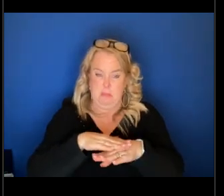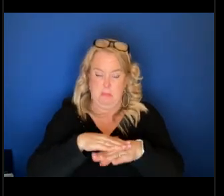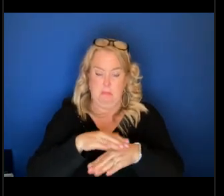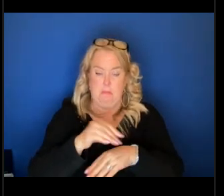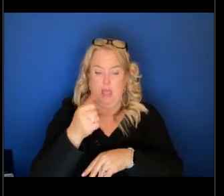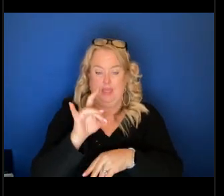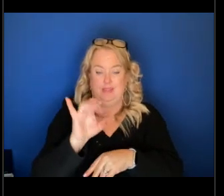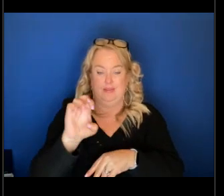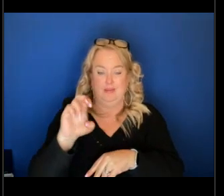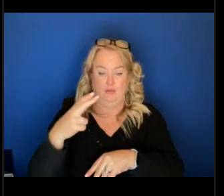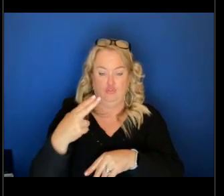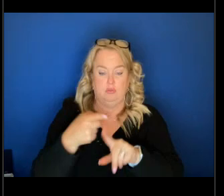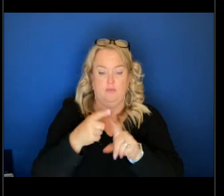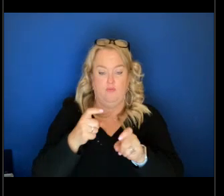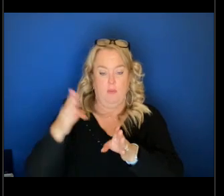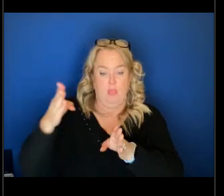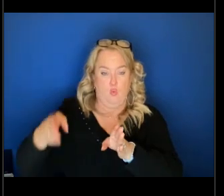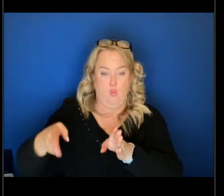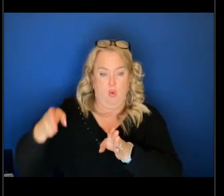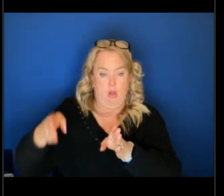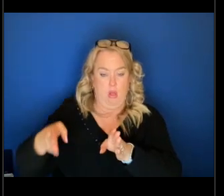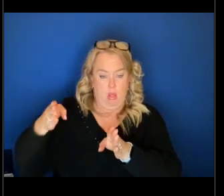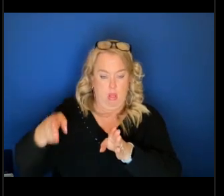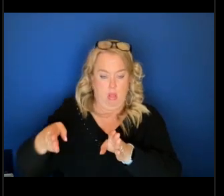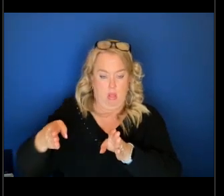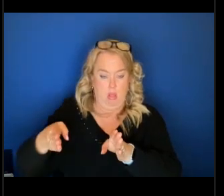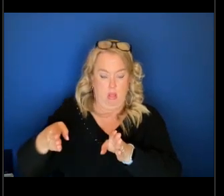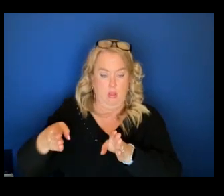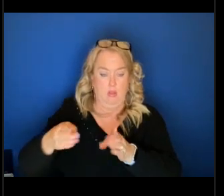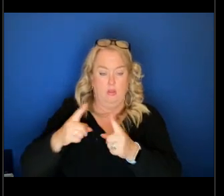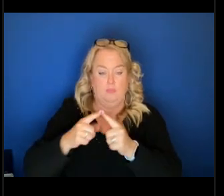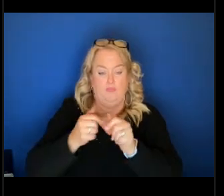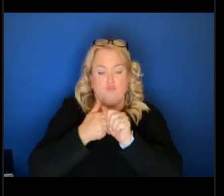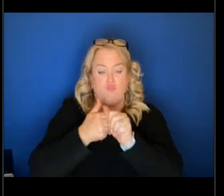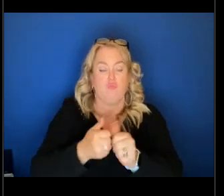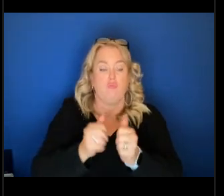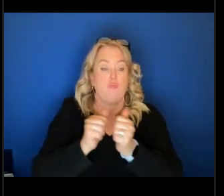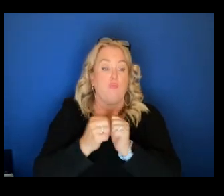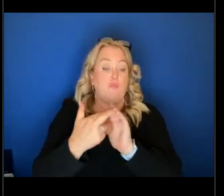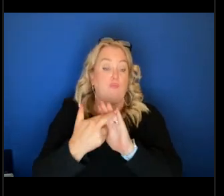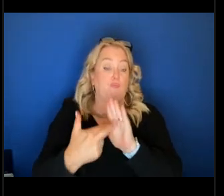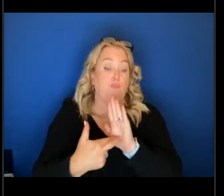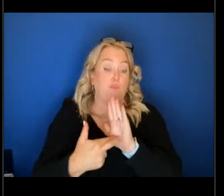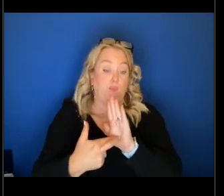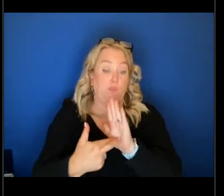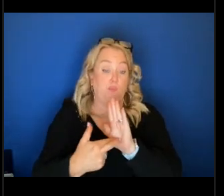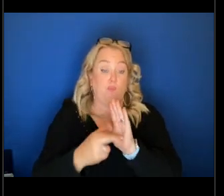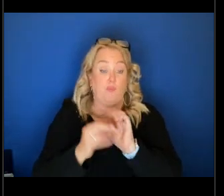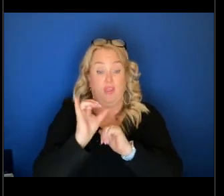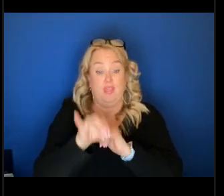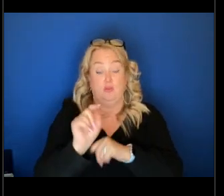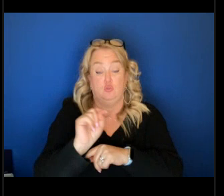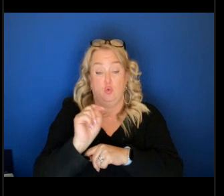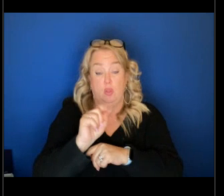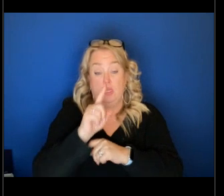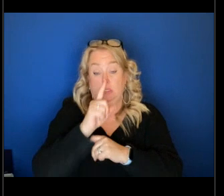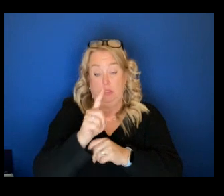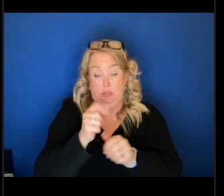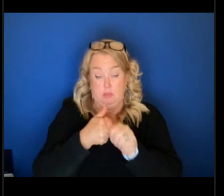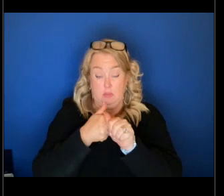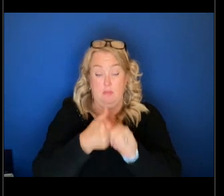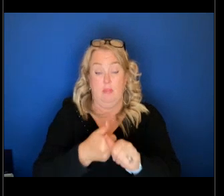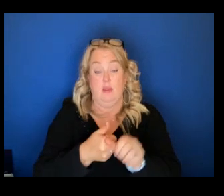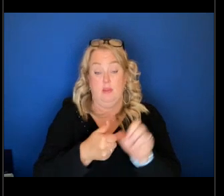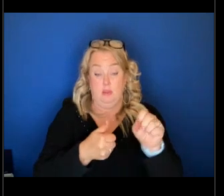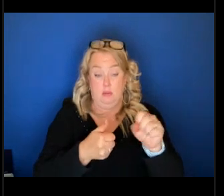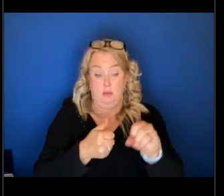of 18 inches from the adjacent wall to comply with the FHA. A measurement